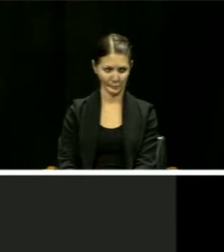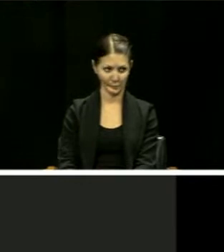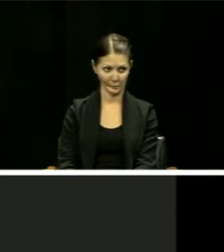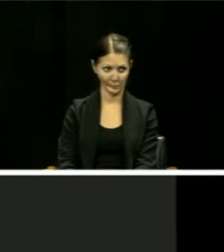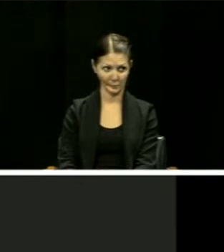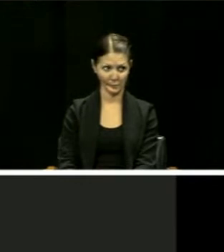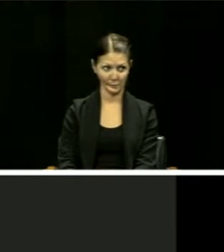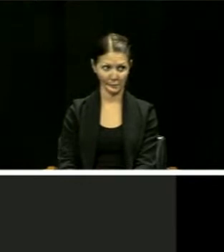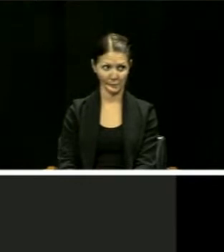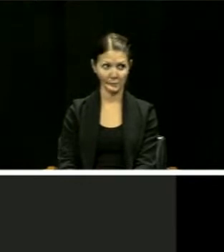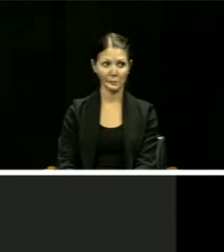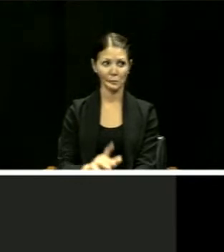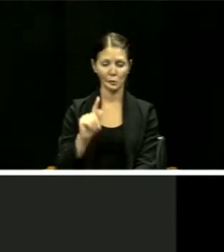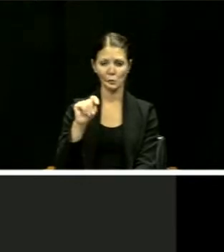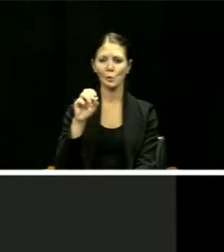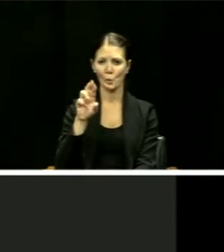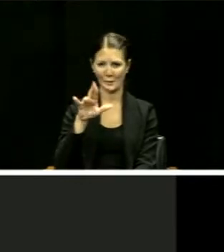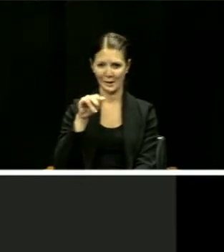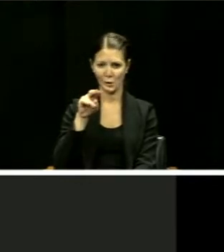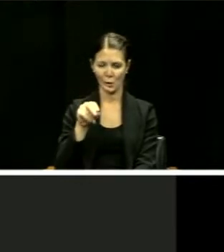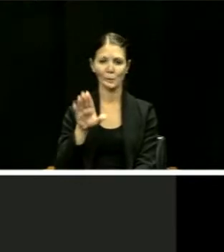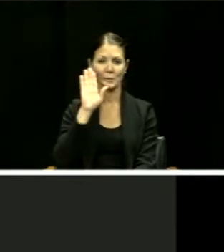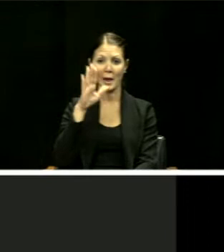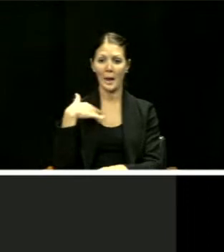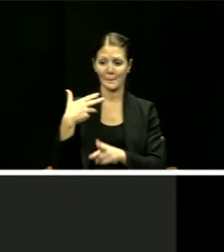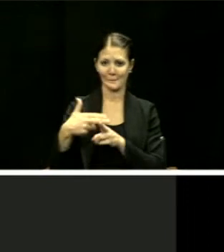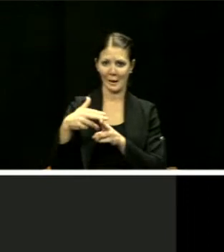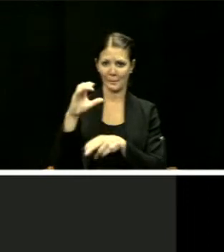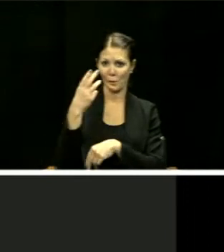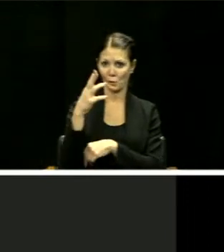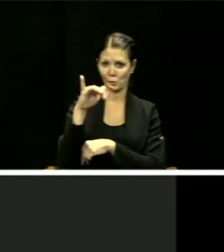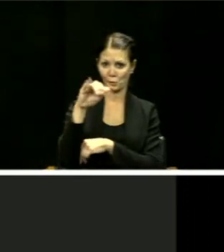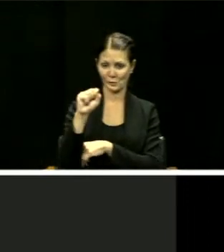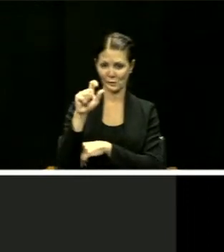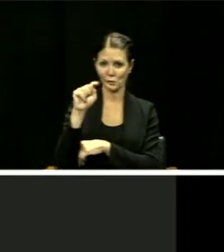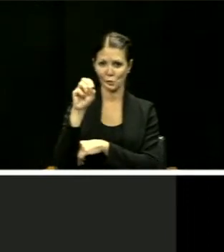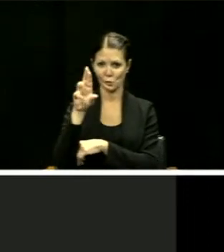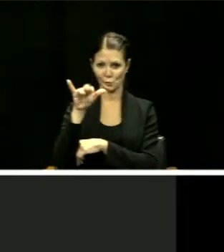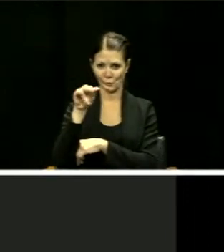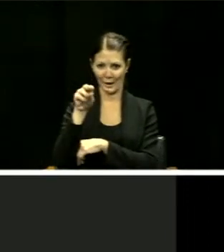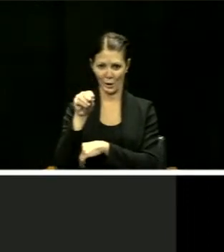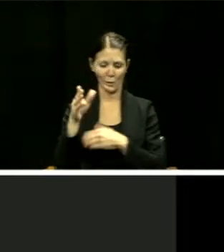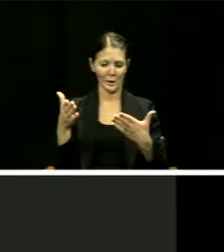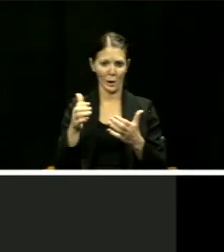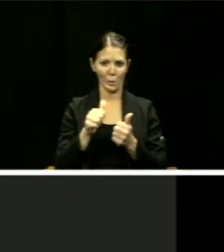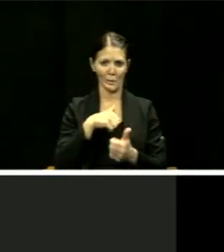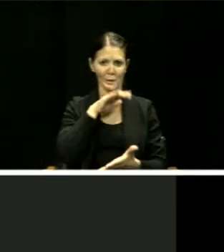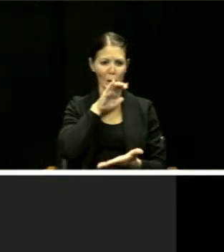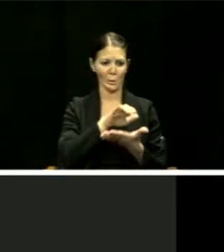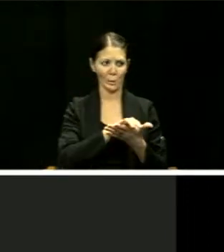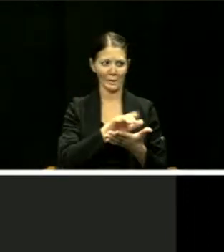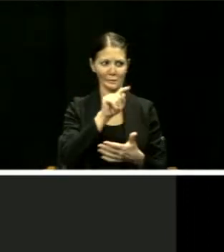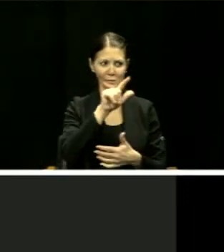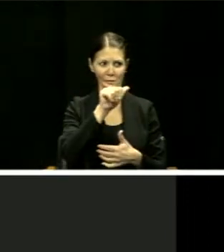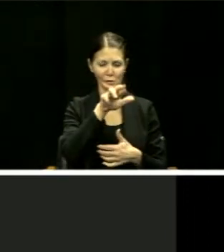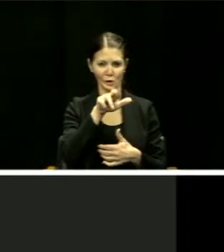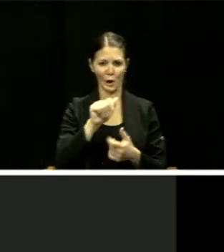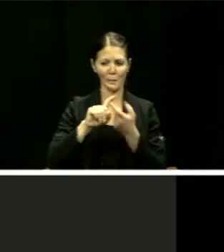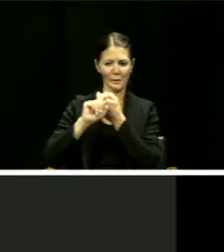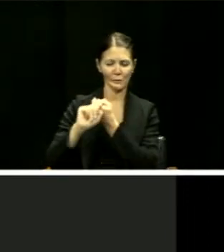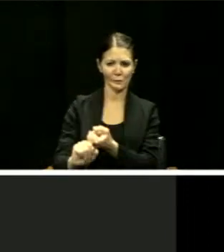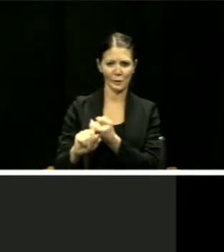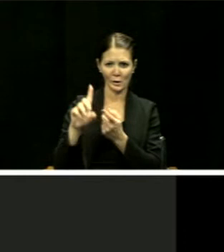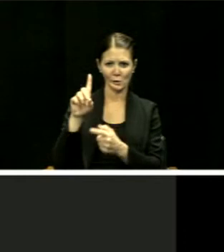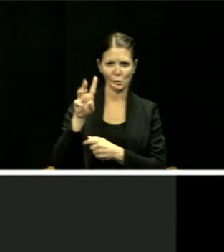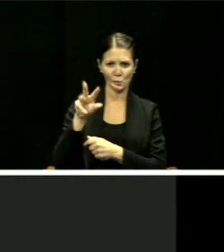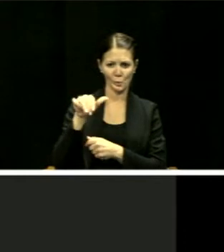Hello. Hello, Joe. My name is Chris Torino, and I'm with my wife, Tara. My friend Dwayne knows us well. We live at 17 Wheelchair Lane,